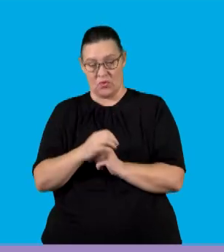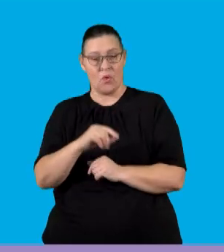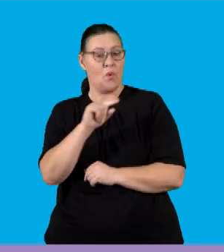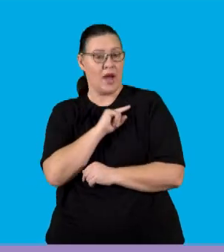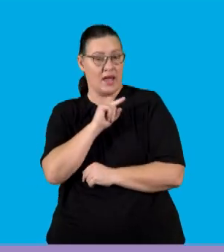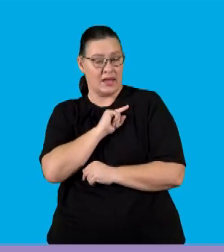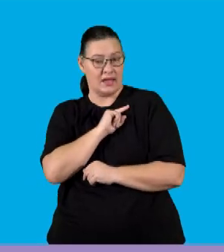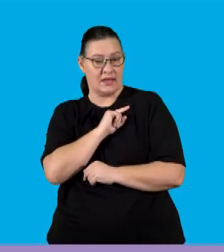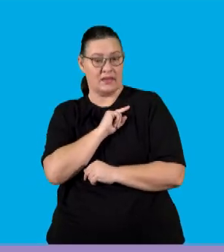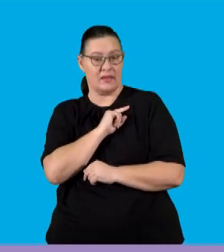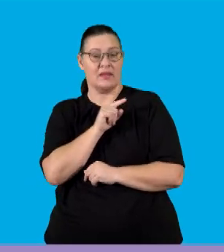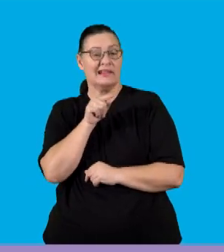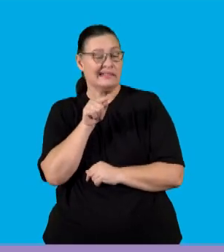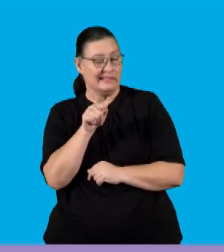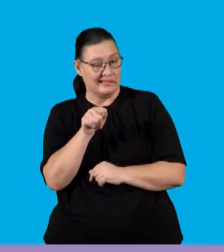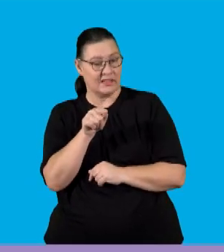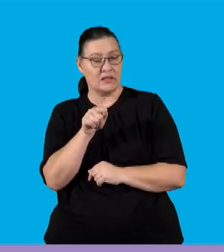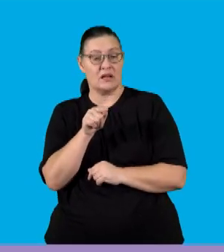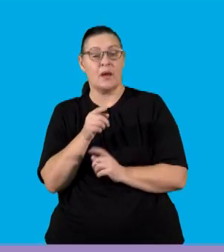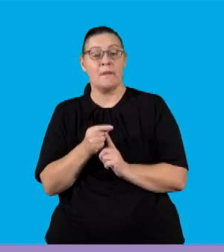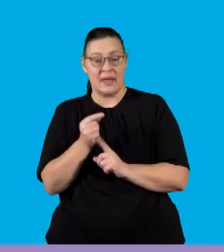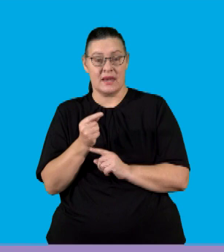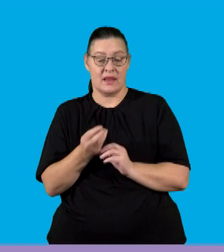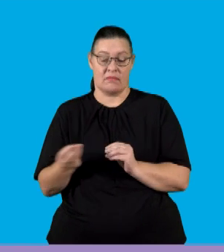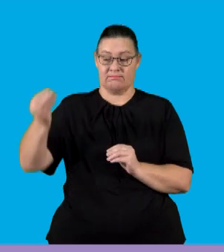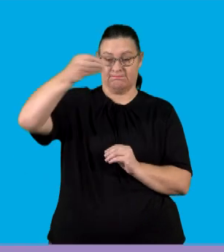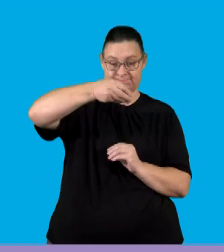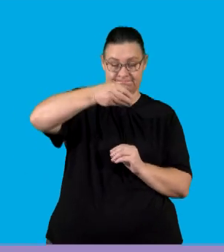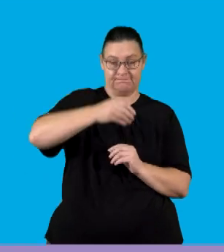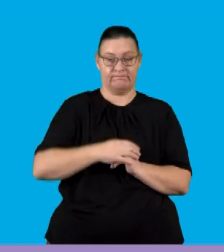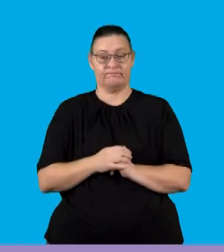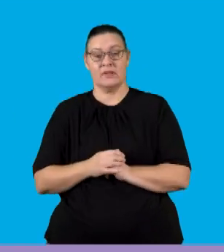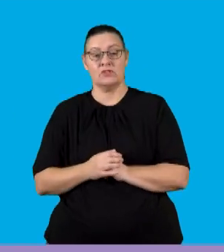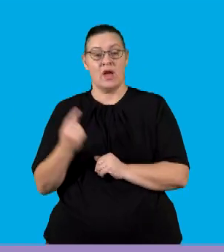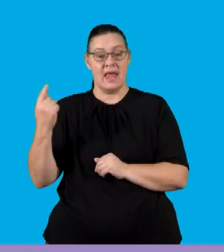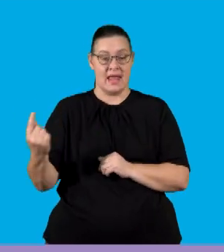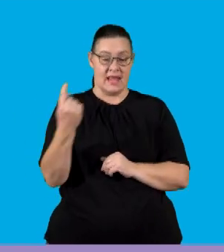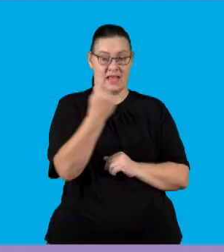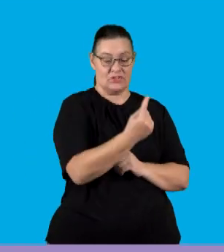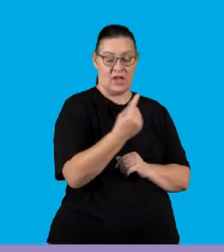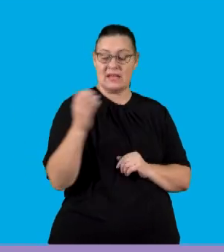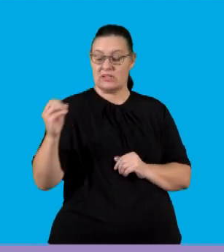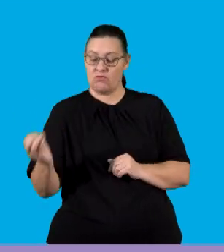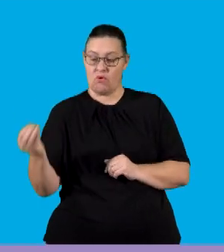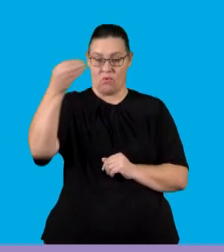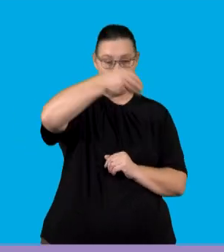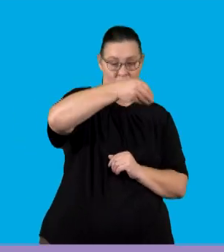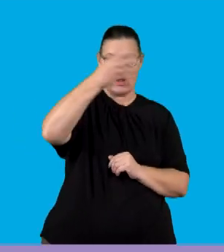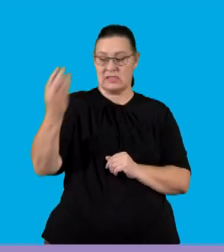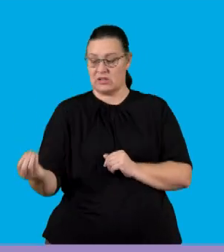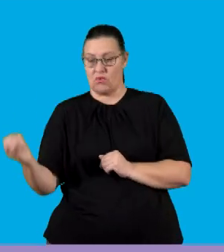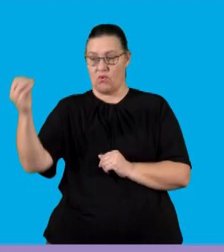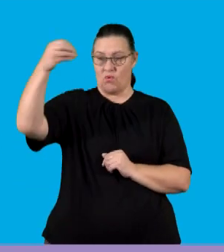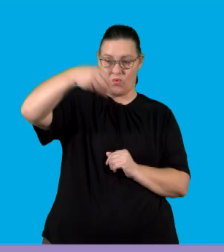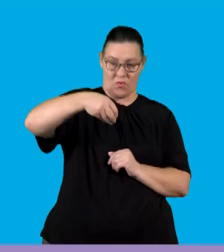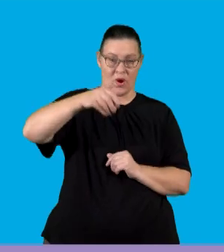because that exponent has been raised to this product. So each exponent within the product must be multiplied with